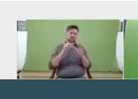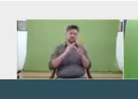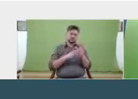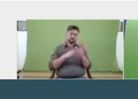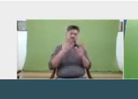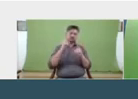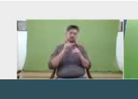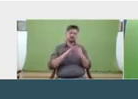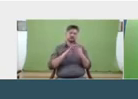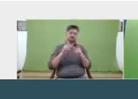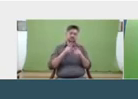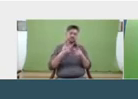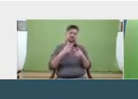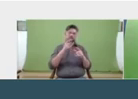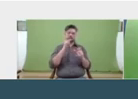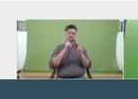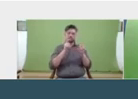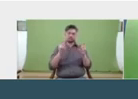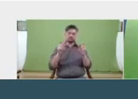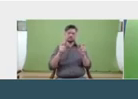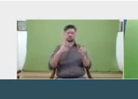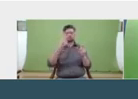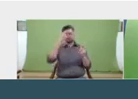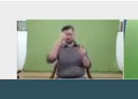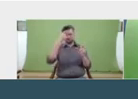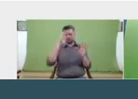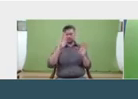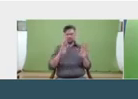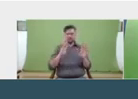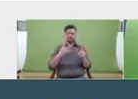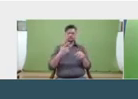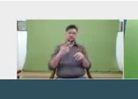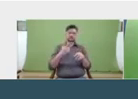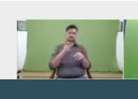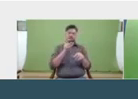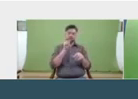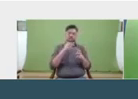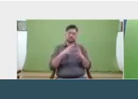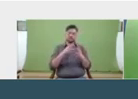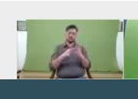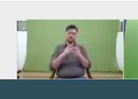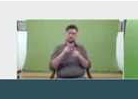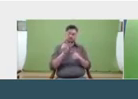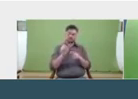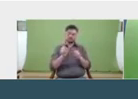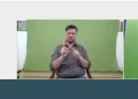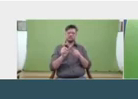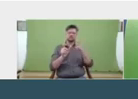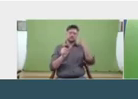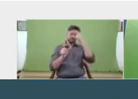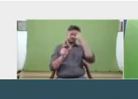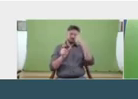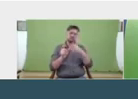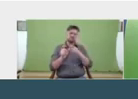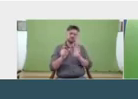he said that word order is problematic first of all the word word itself is problematic due to various things majorly